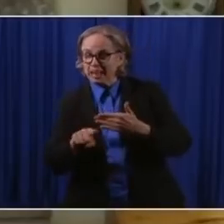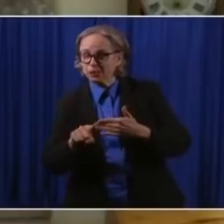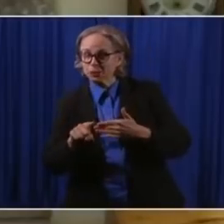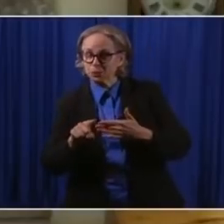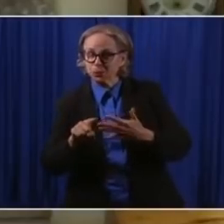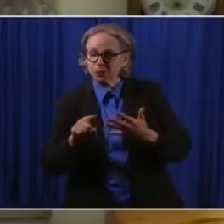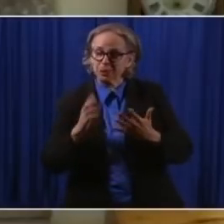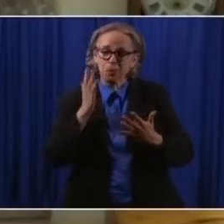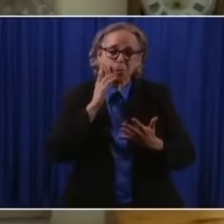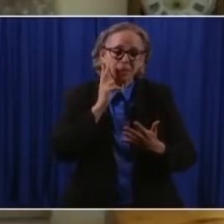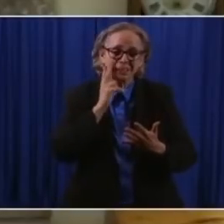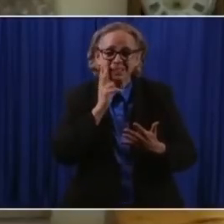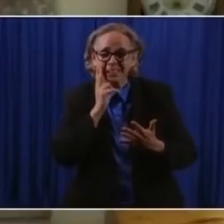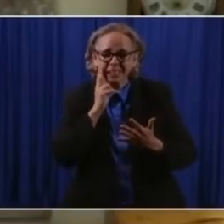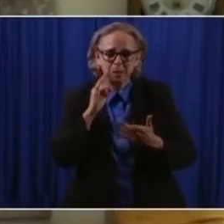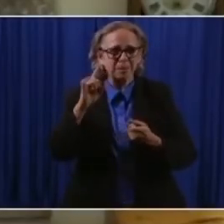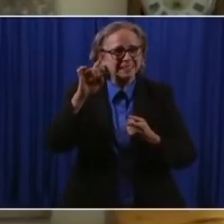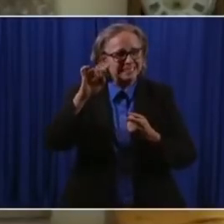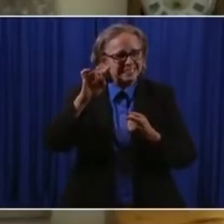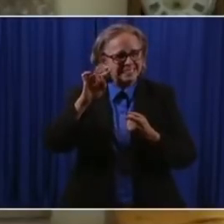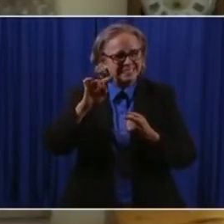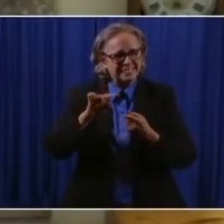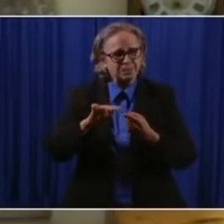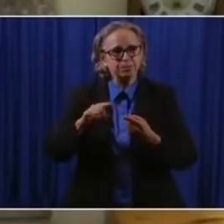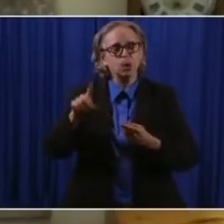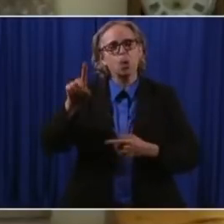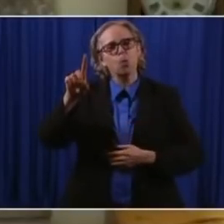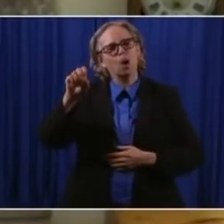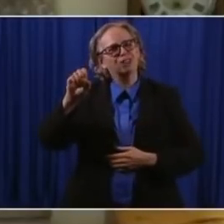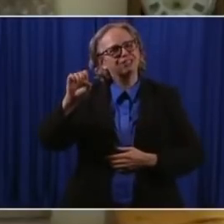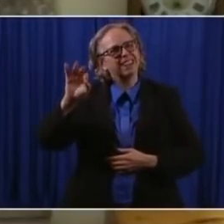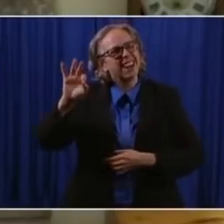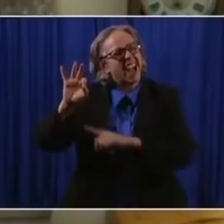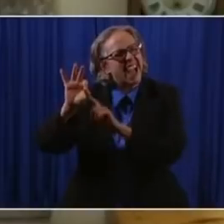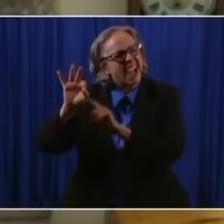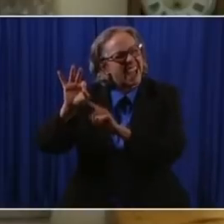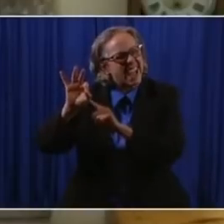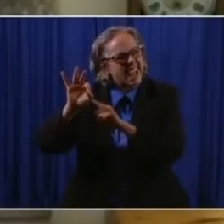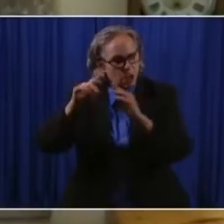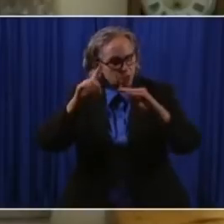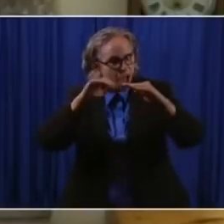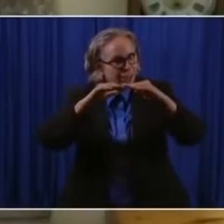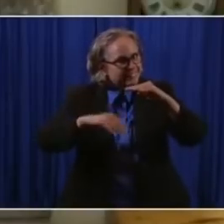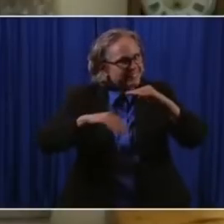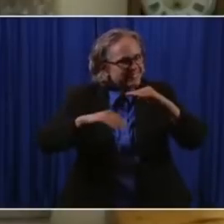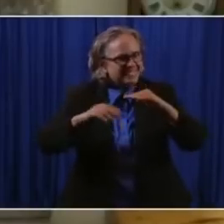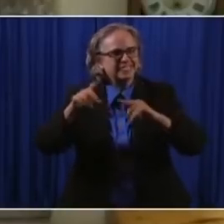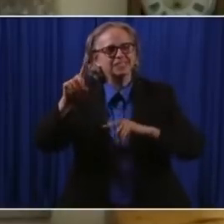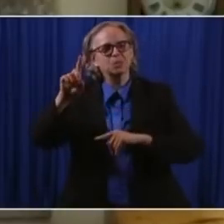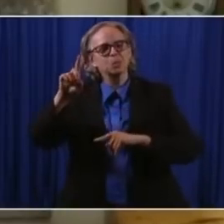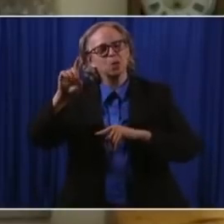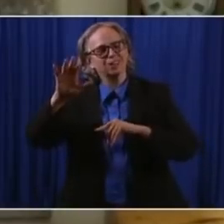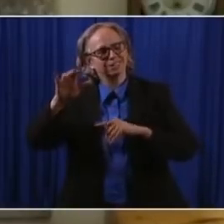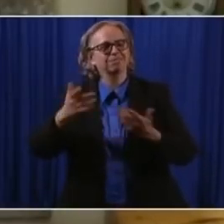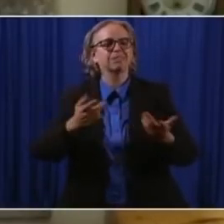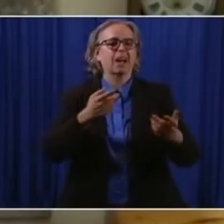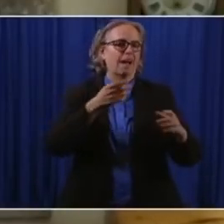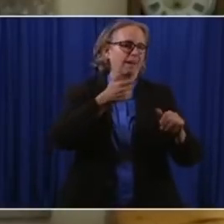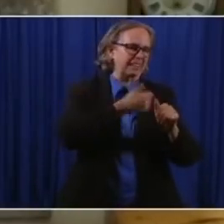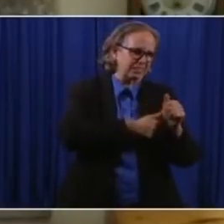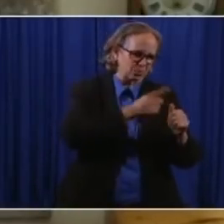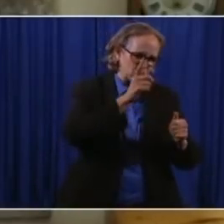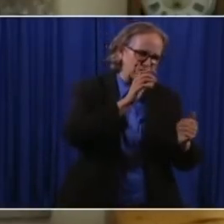red because they're at 109 cases per 100,000. Even though Franklin still meets the CDC